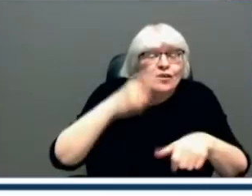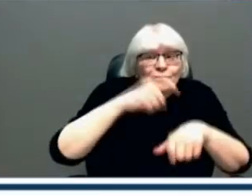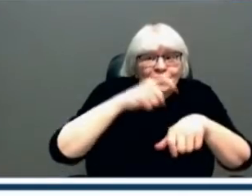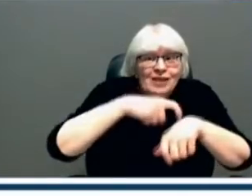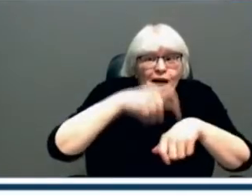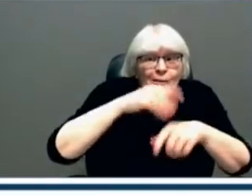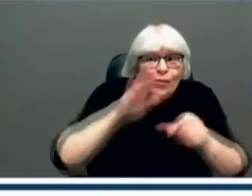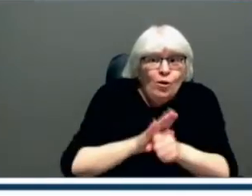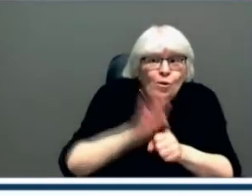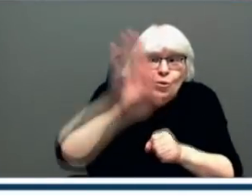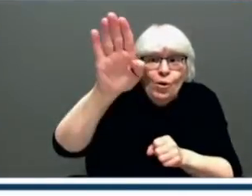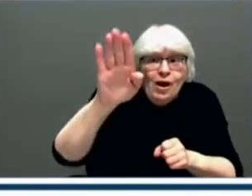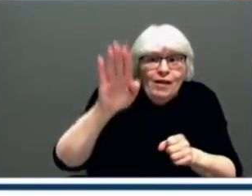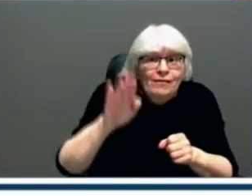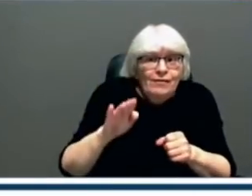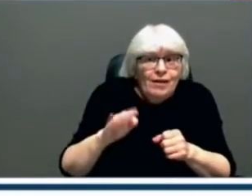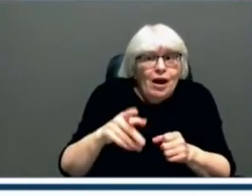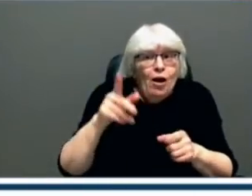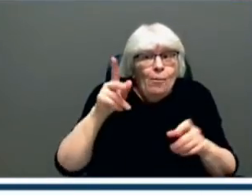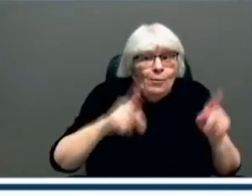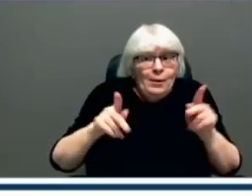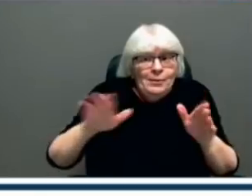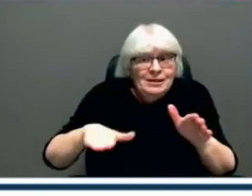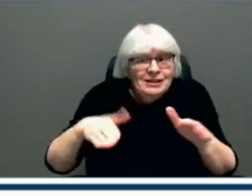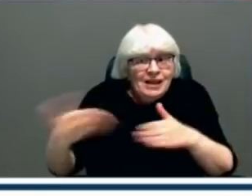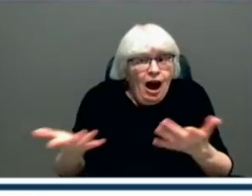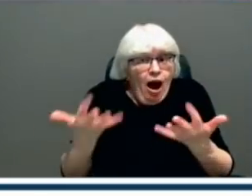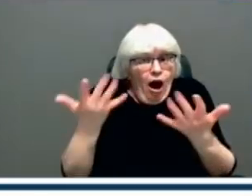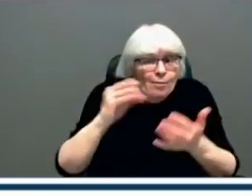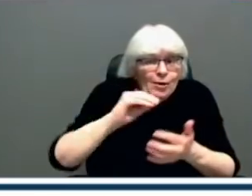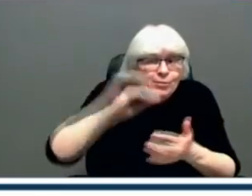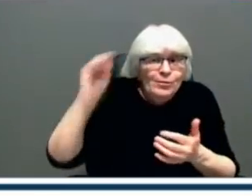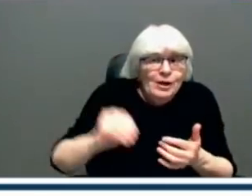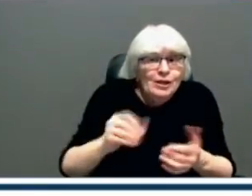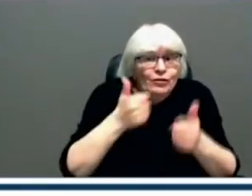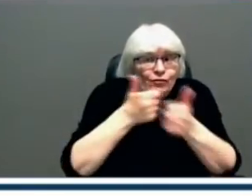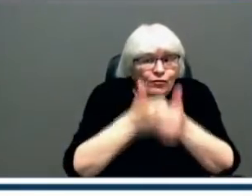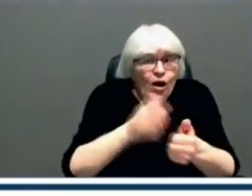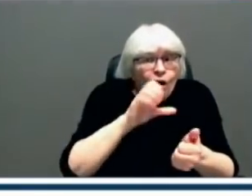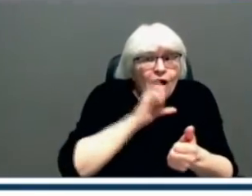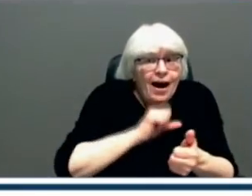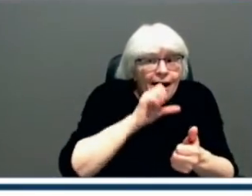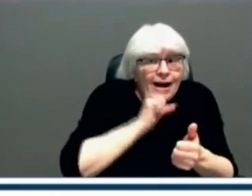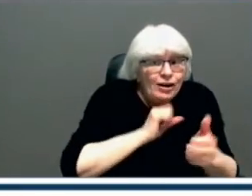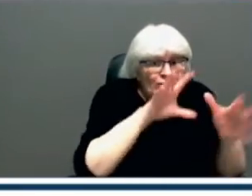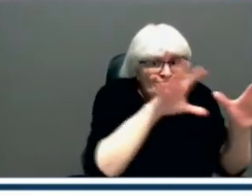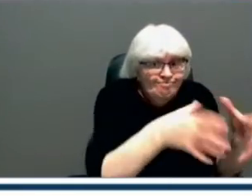at in age groups, have the denominator of